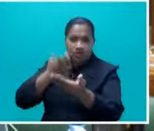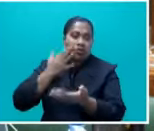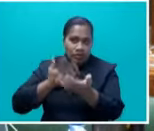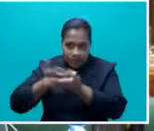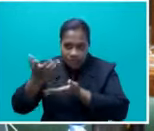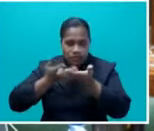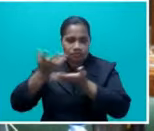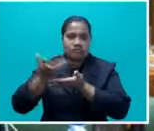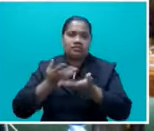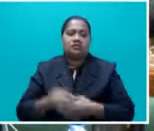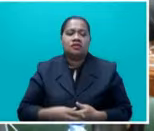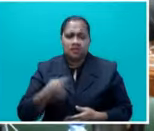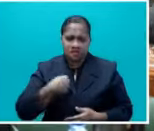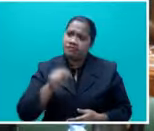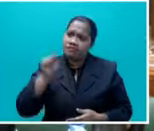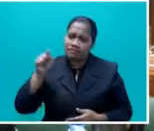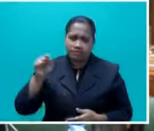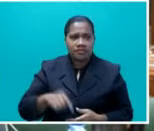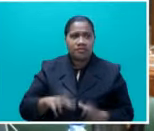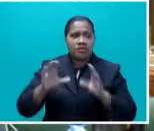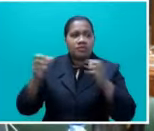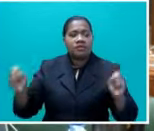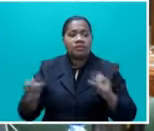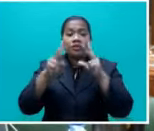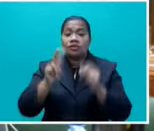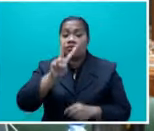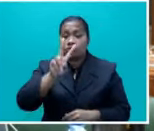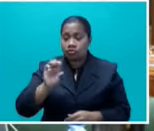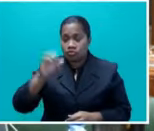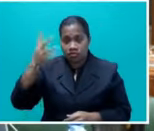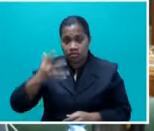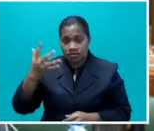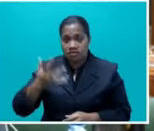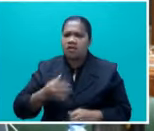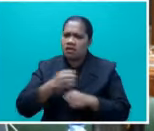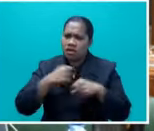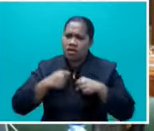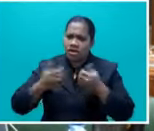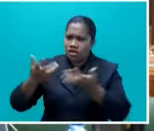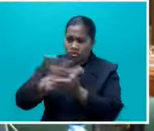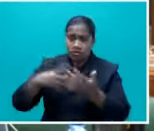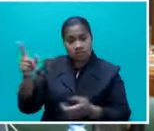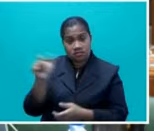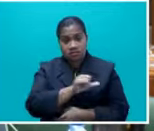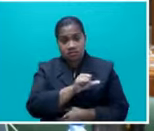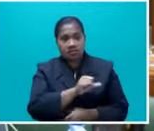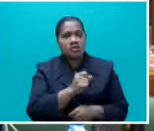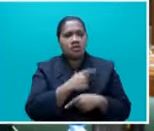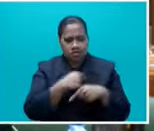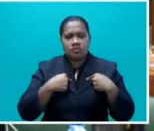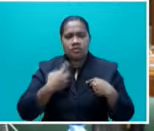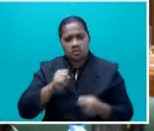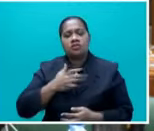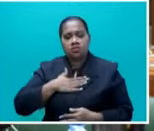negotiations, Mr. Speaker. I was there in that room in Paris in 2015. When our negotiators came back, we still wanted